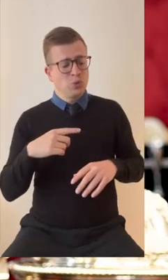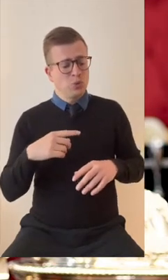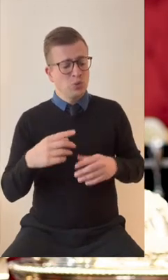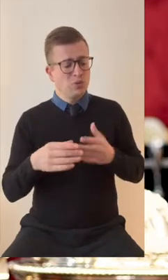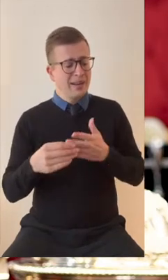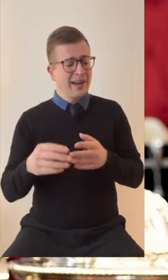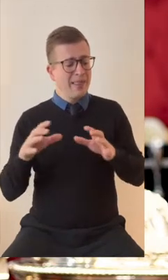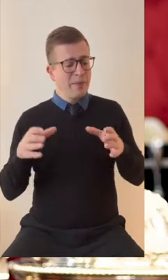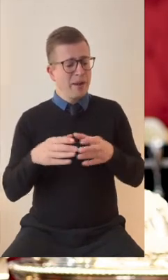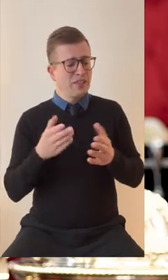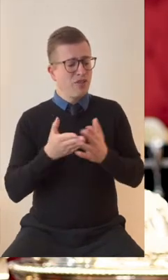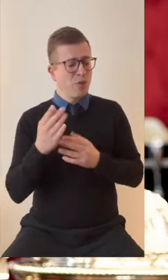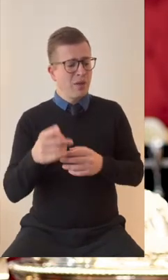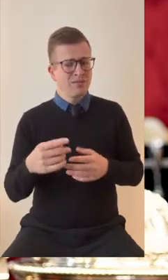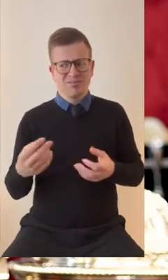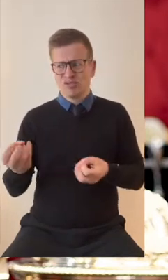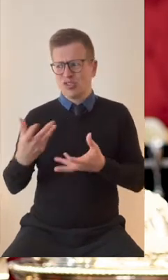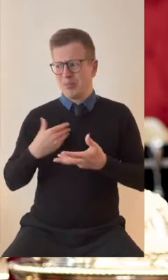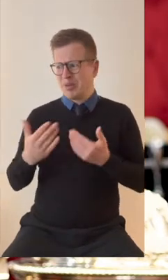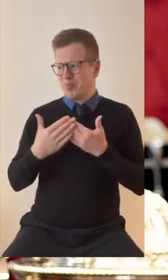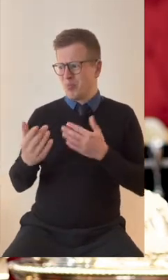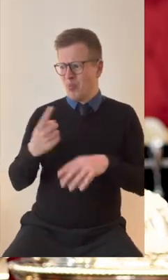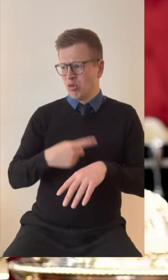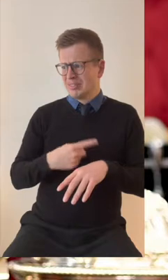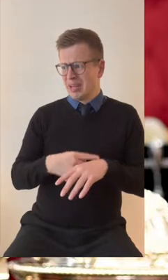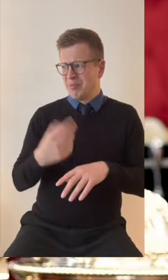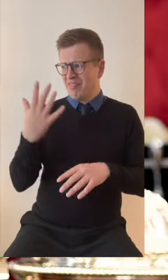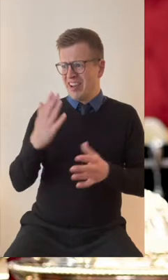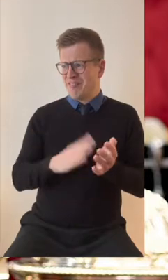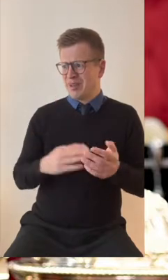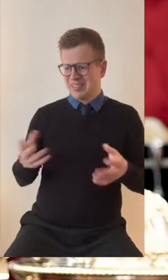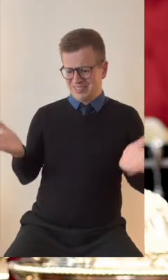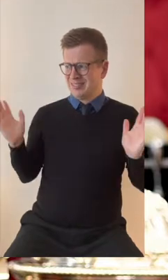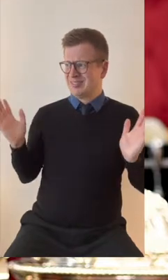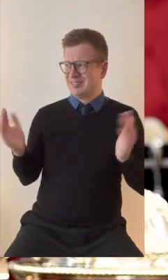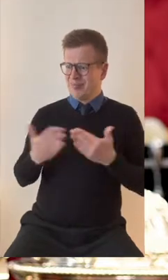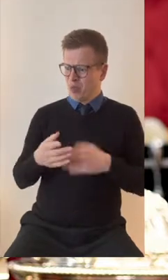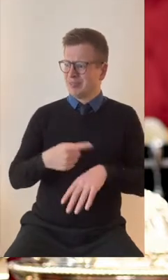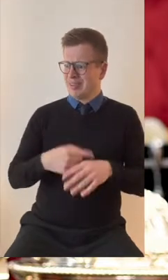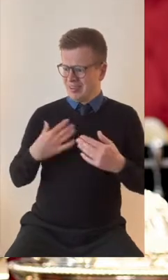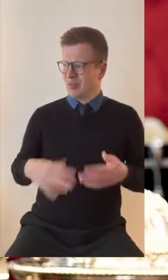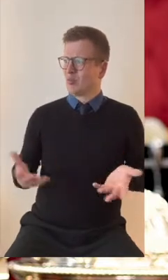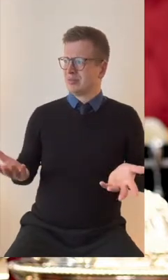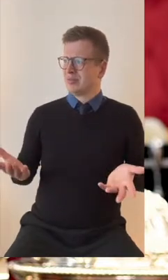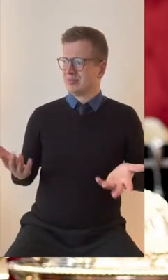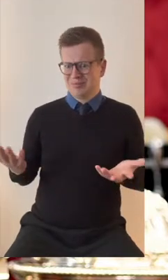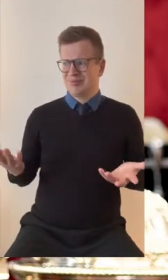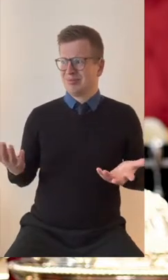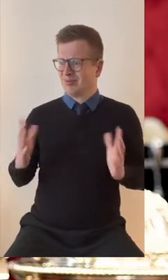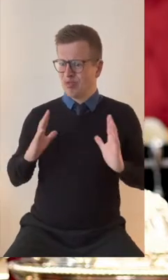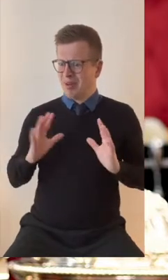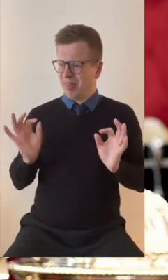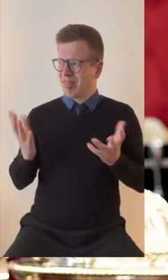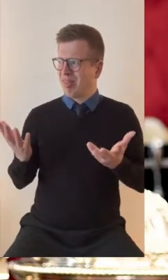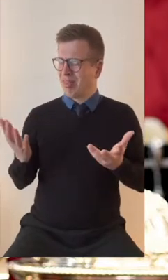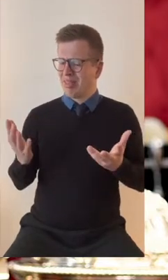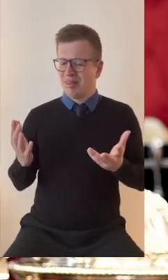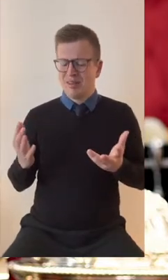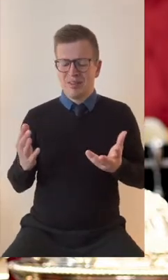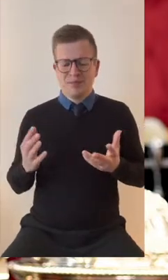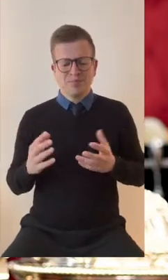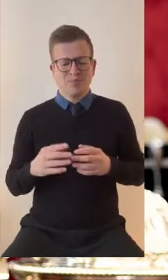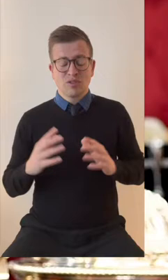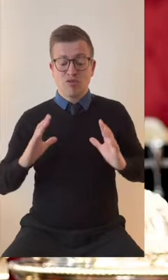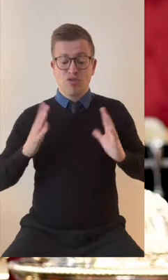piece later." And I thought, well, you could have given me a little bit more warning than 5 minutes. And it ended up being Freedom